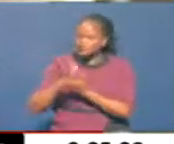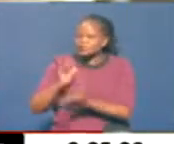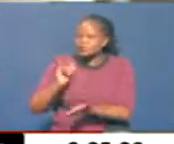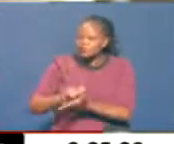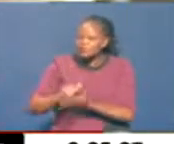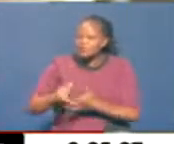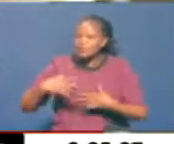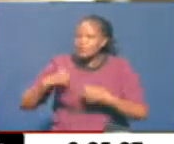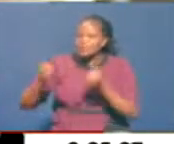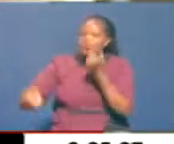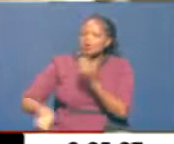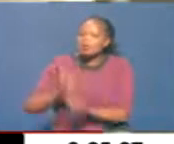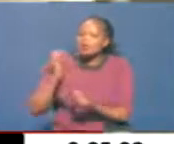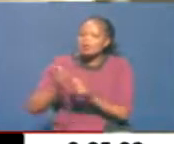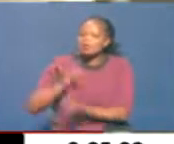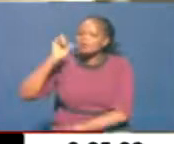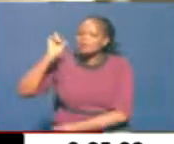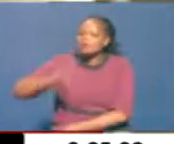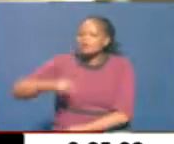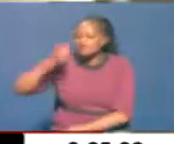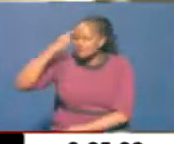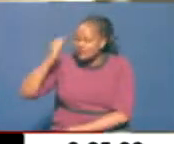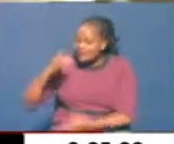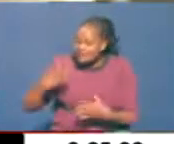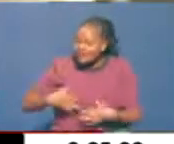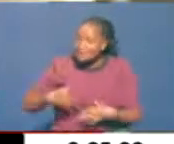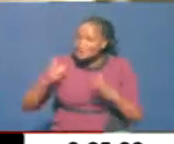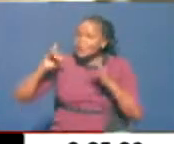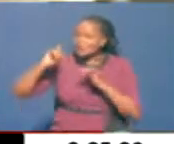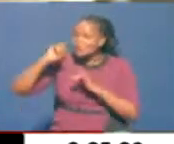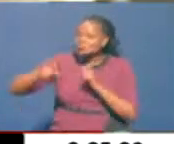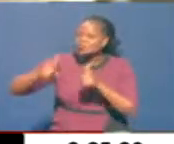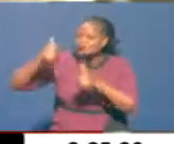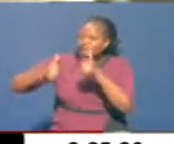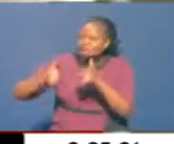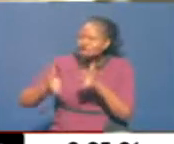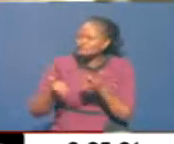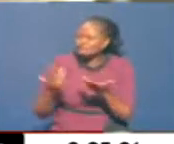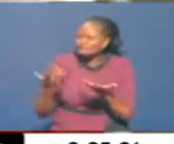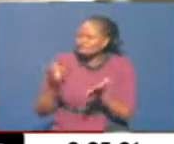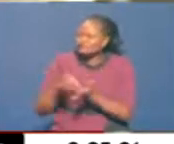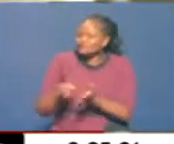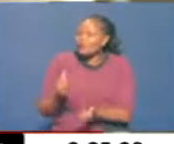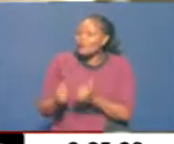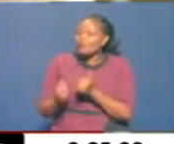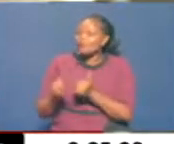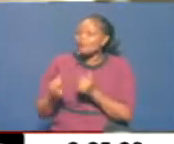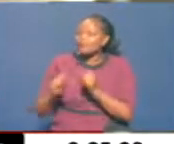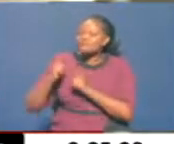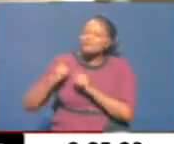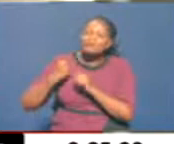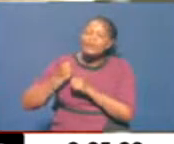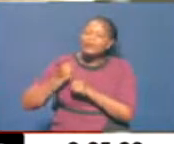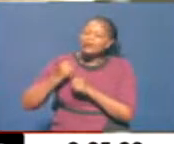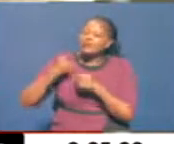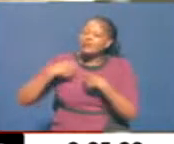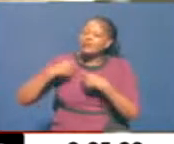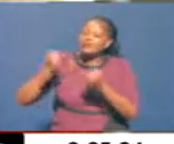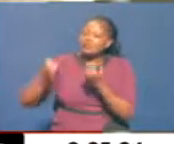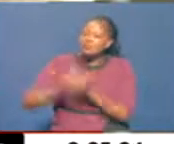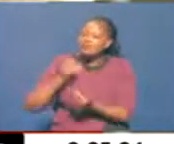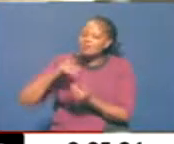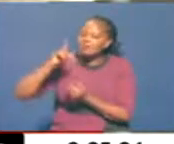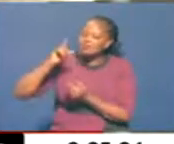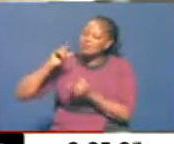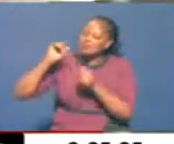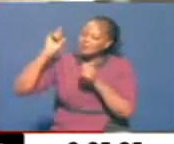healthcare is affordable for Kenyans. And so the big question on the table is, where are we on the journey of making healthcare affordable, and has this